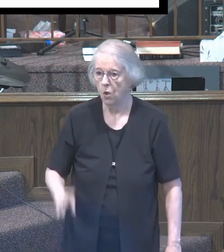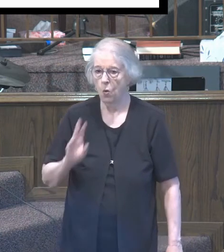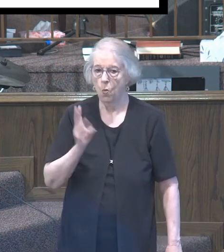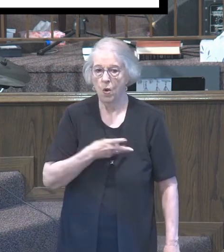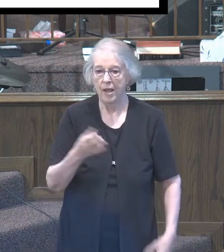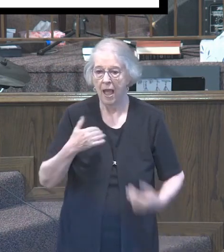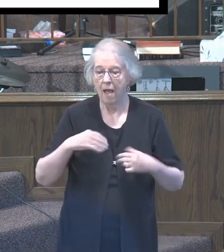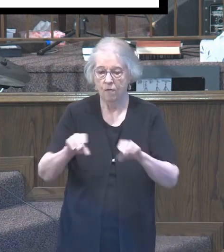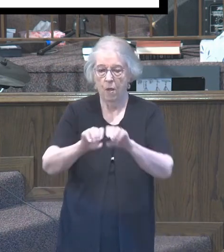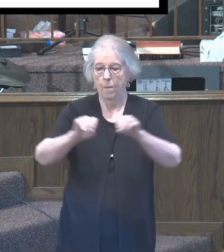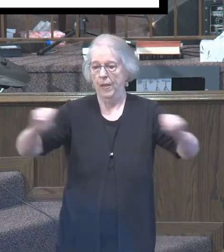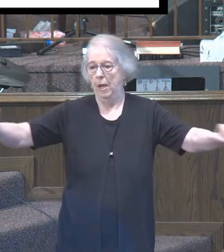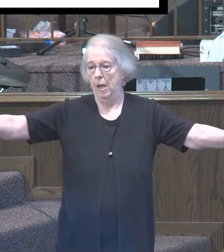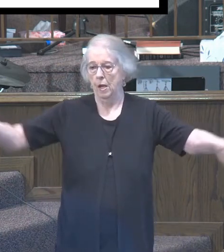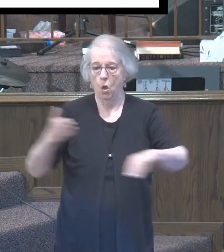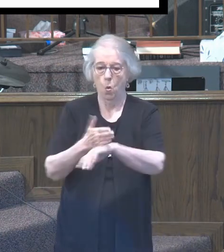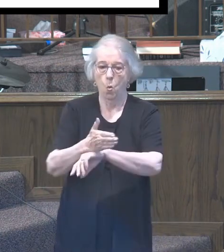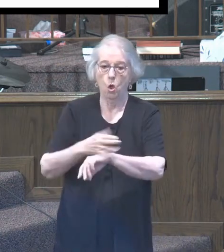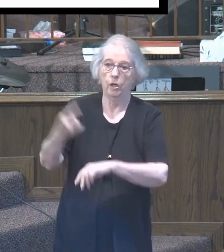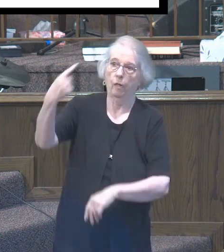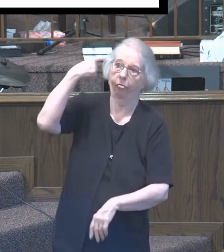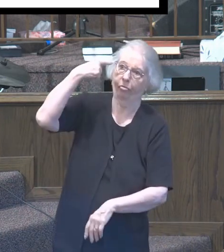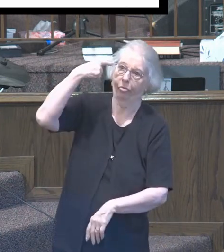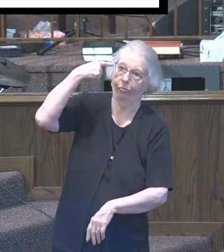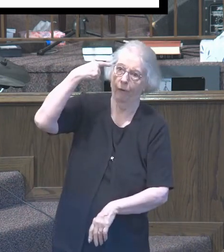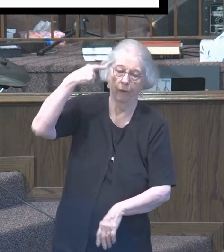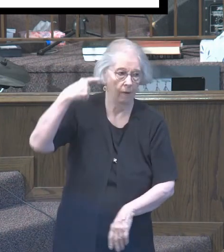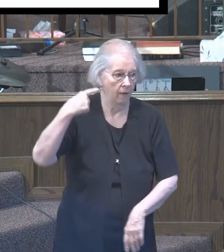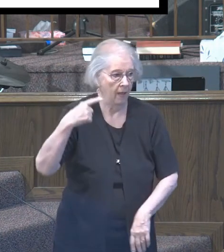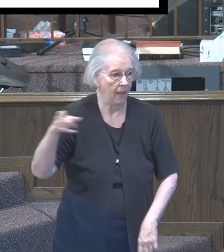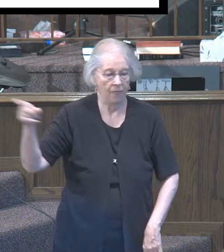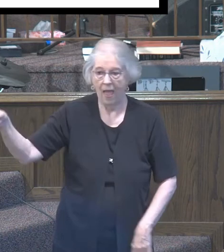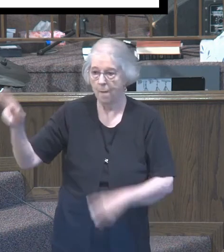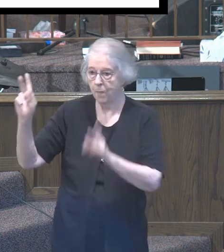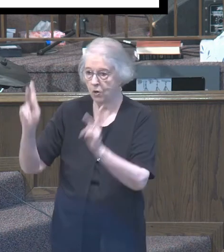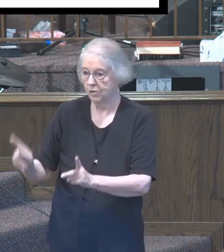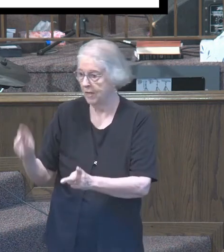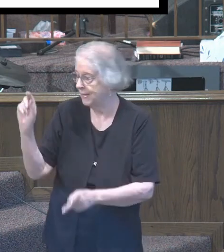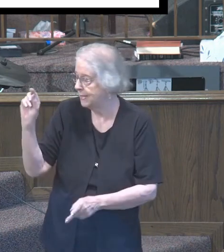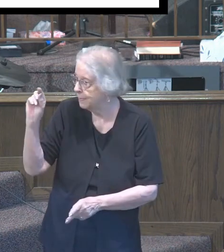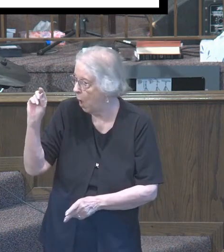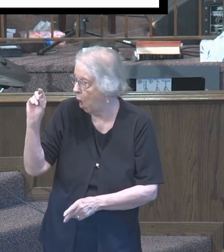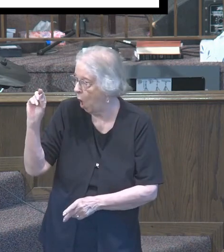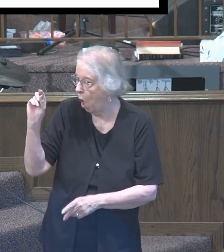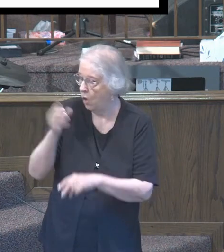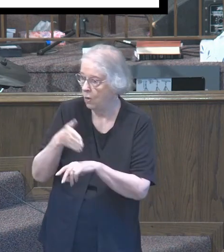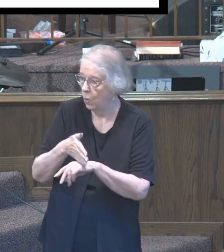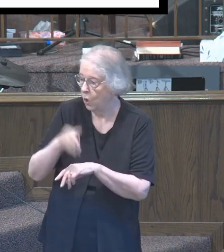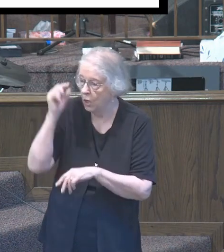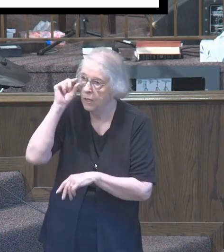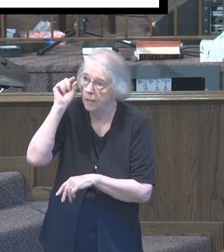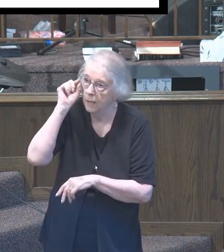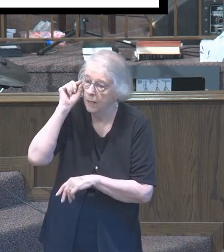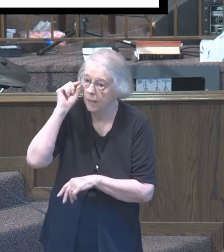God. Don't reduce holy mysteries to slogans. In trying to be relevant, you're only being